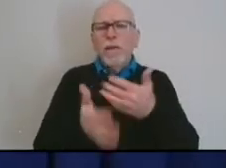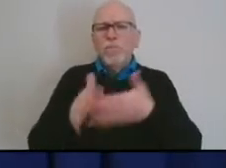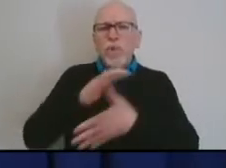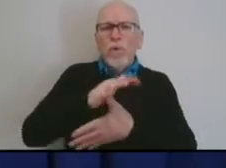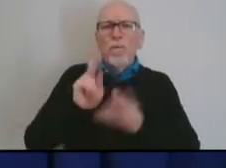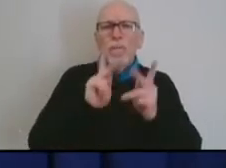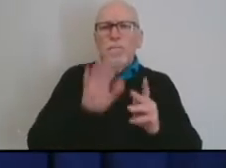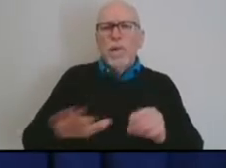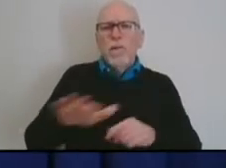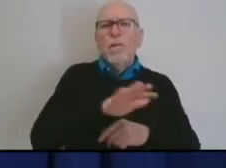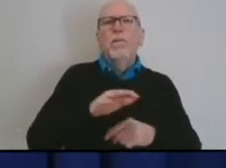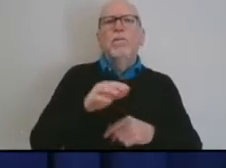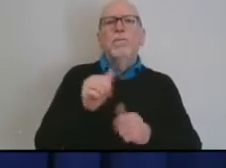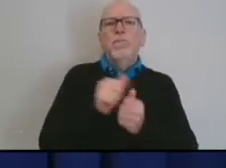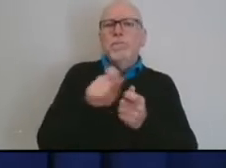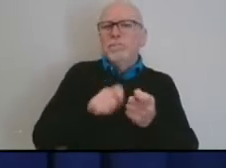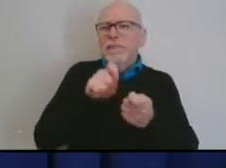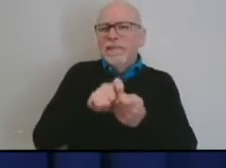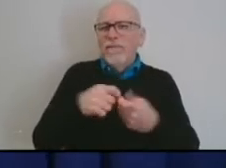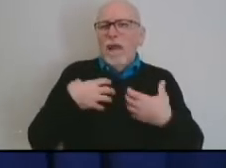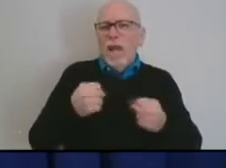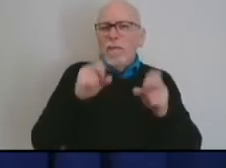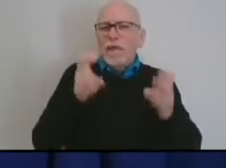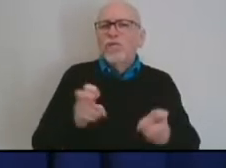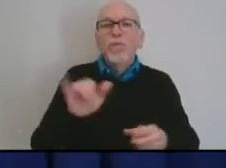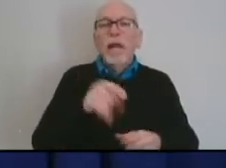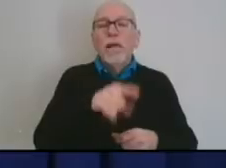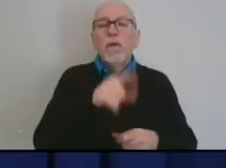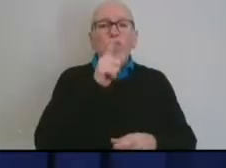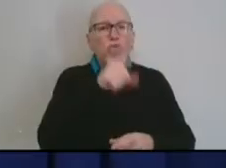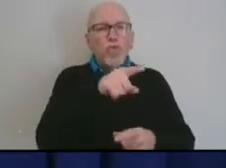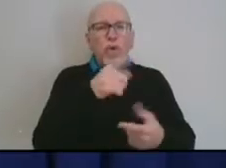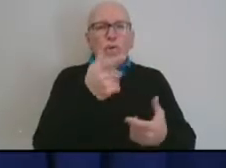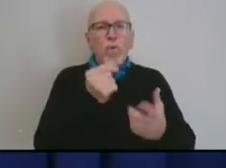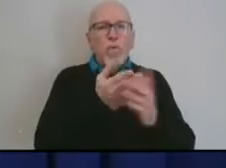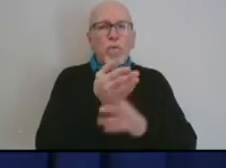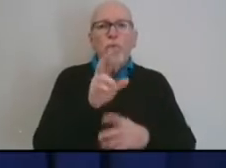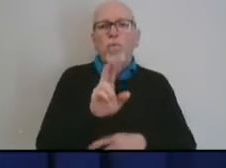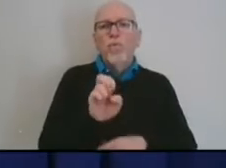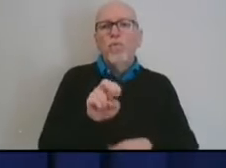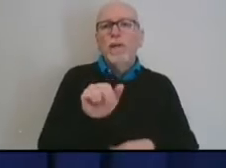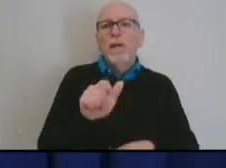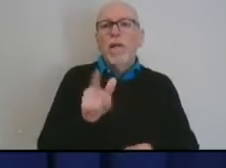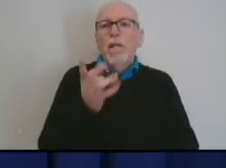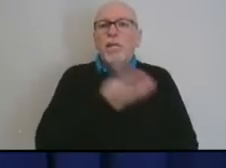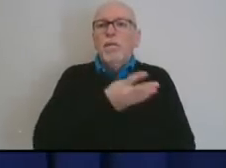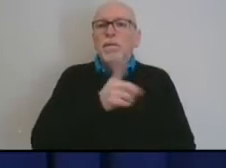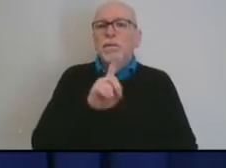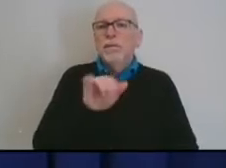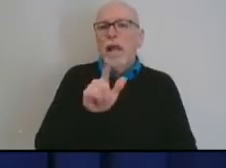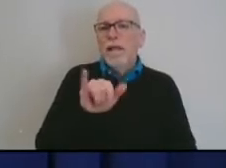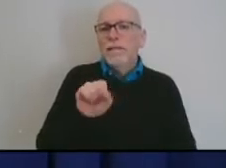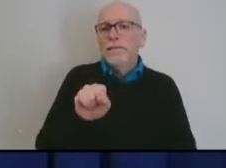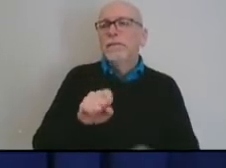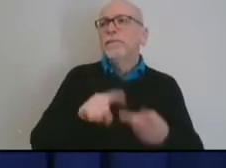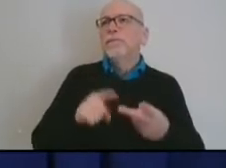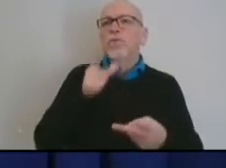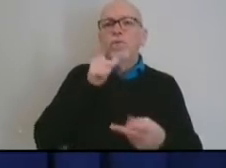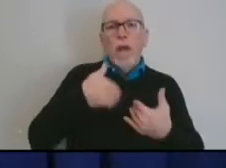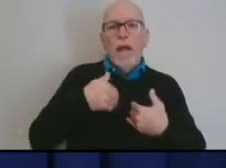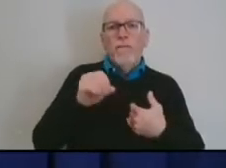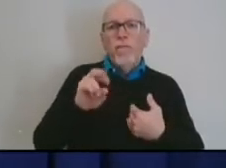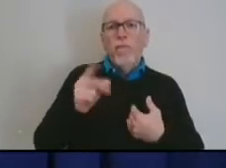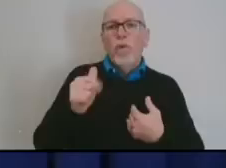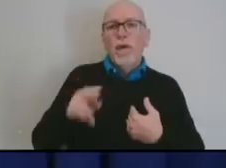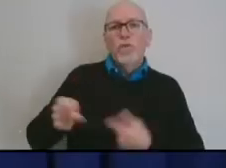people with specific health conditions, such as individuals who are undergoing renal dialysis, those who have received a solid organ transplant,